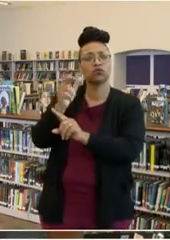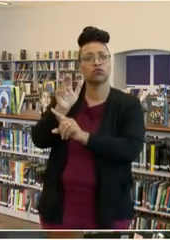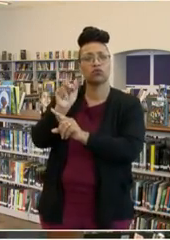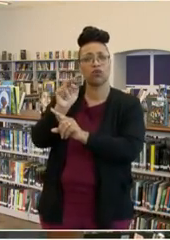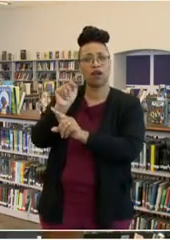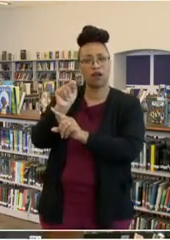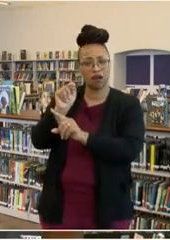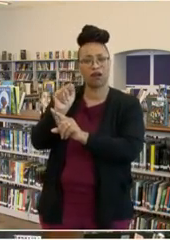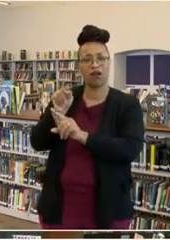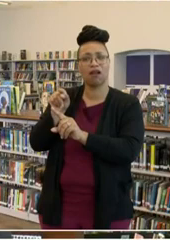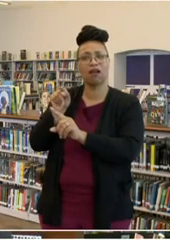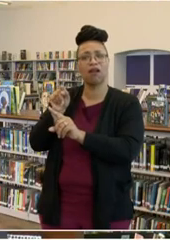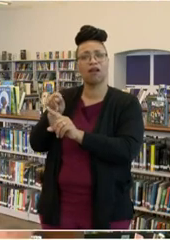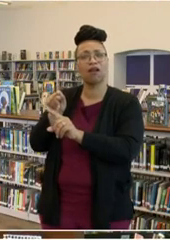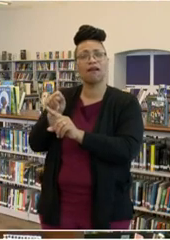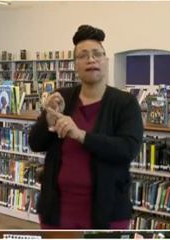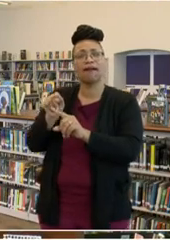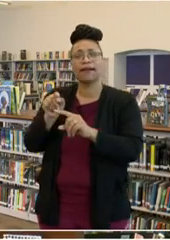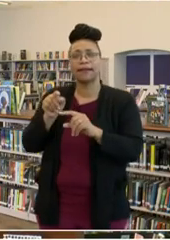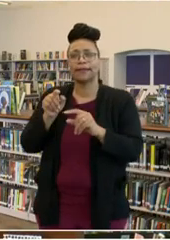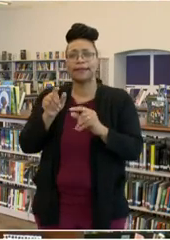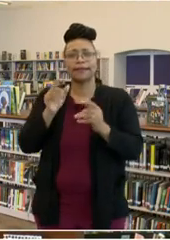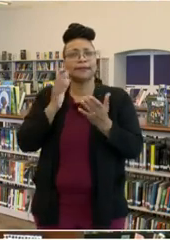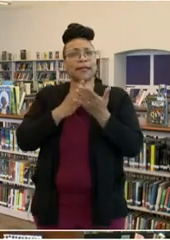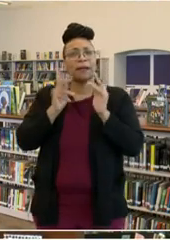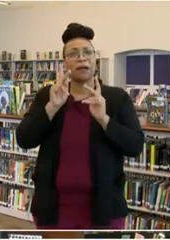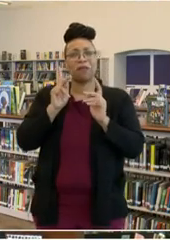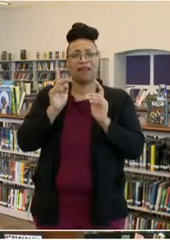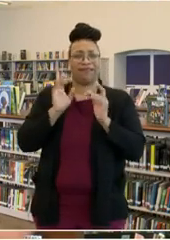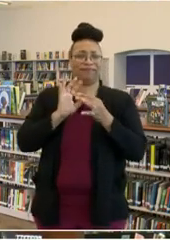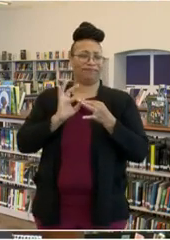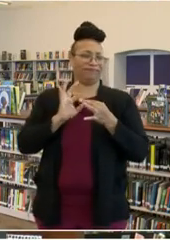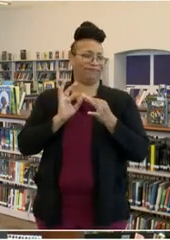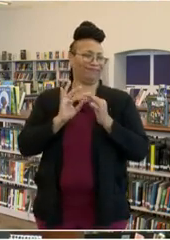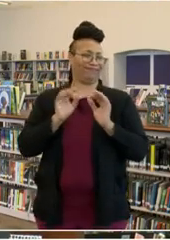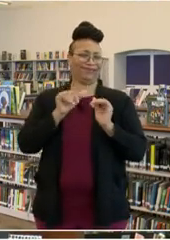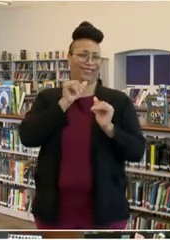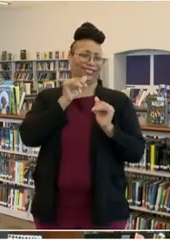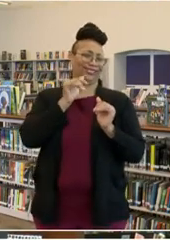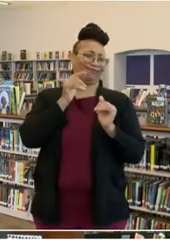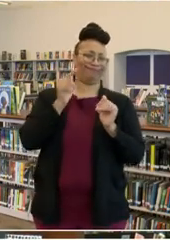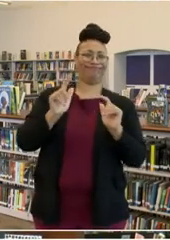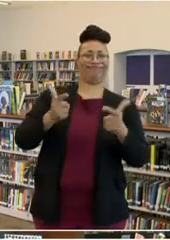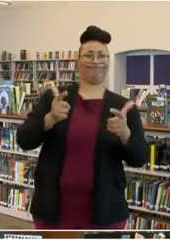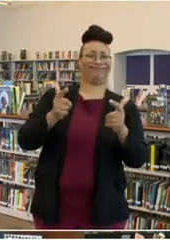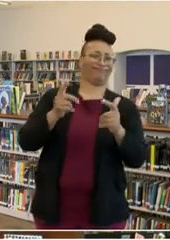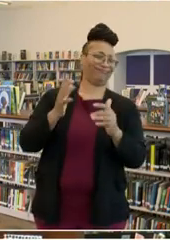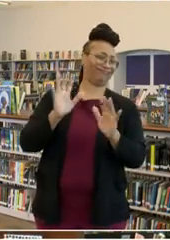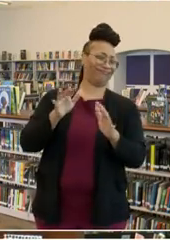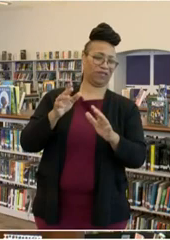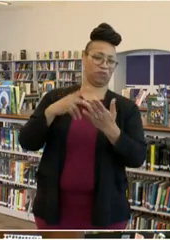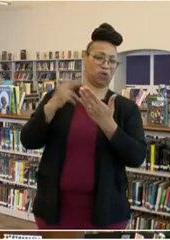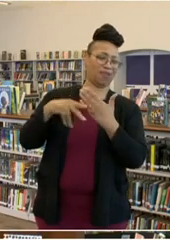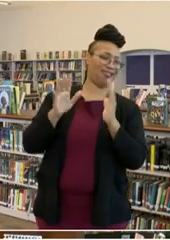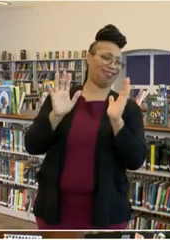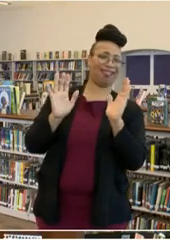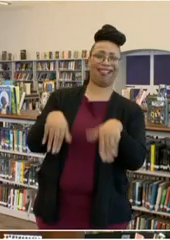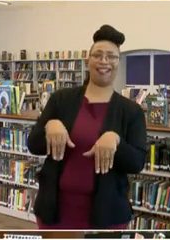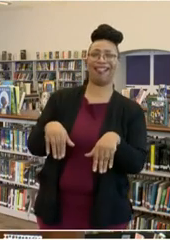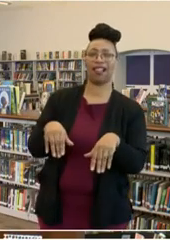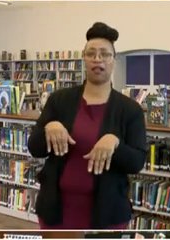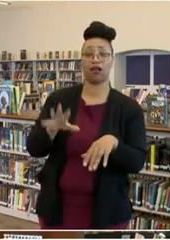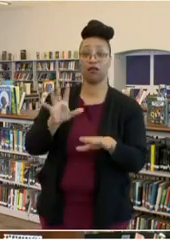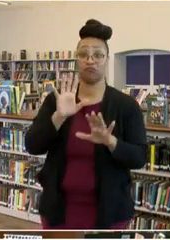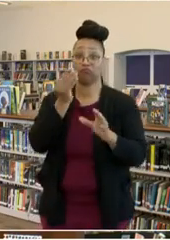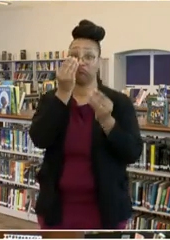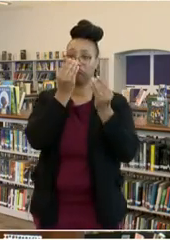further behind. But this is something that we are applying across the district to accelerate learning. And we have a multi-tier system